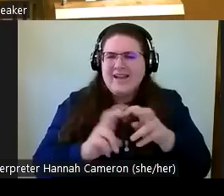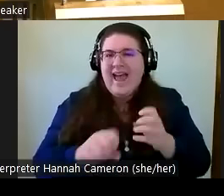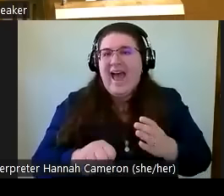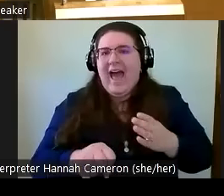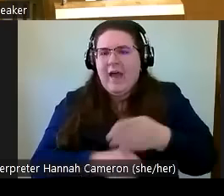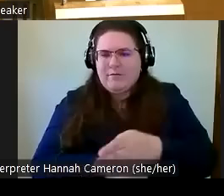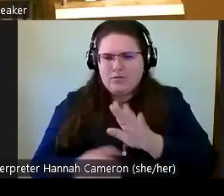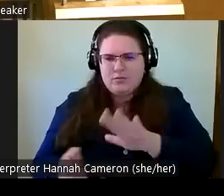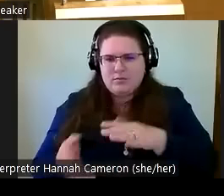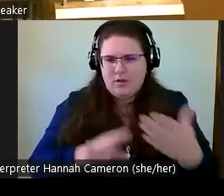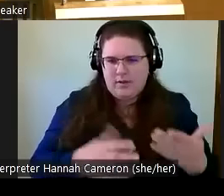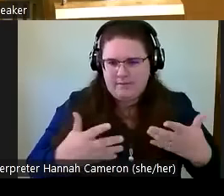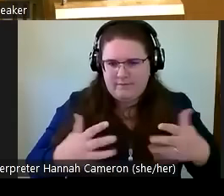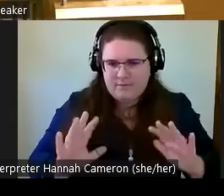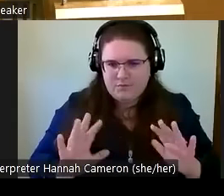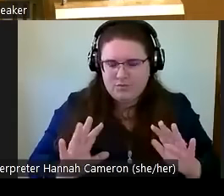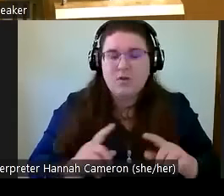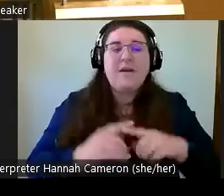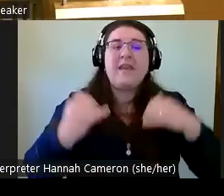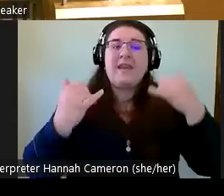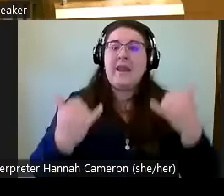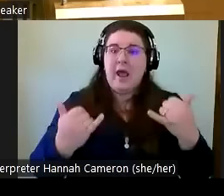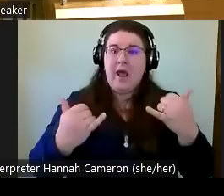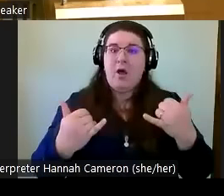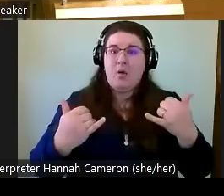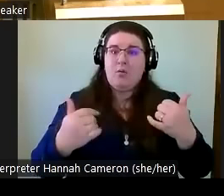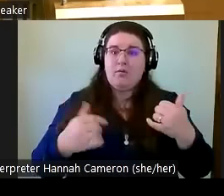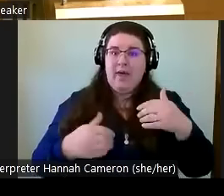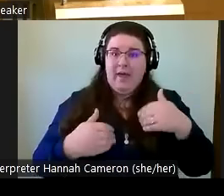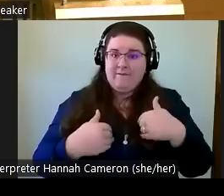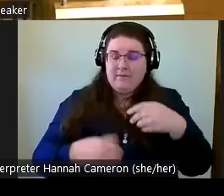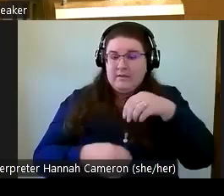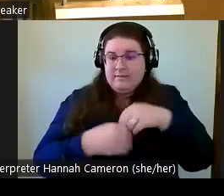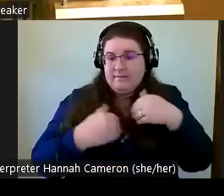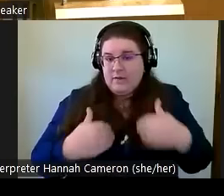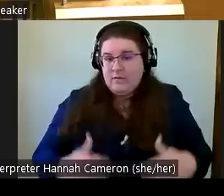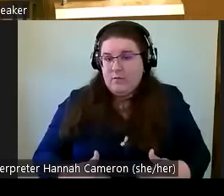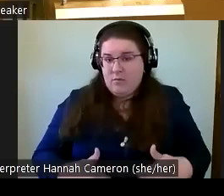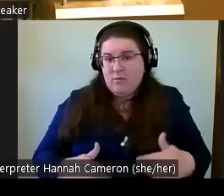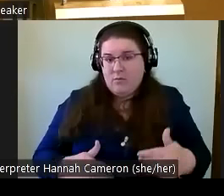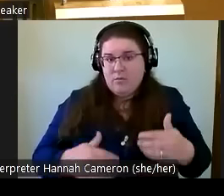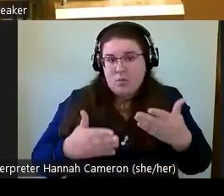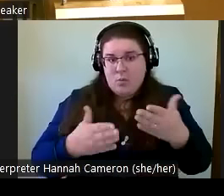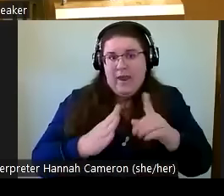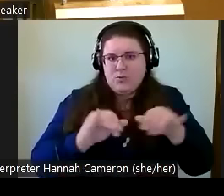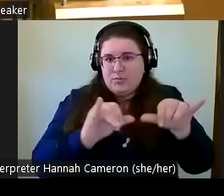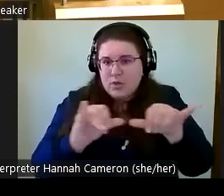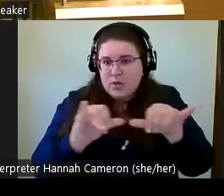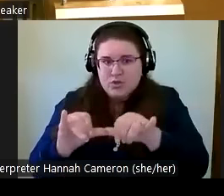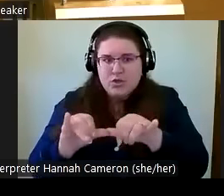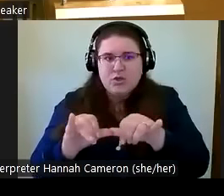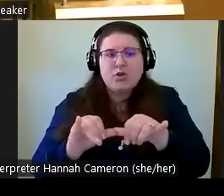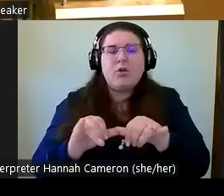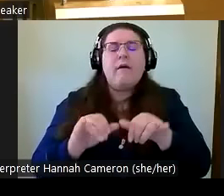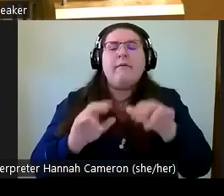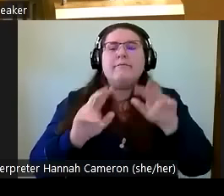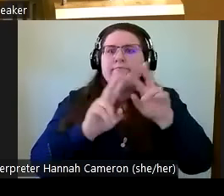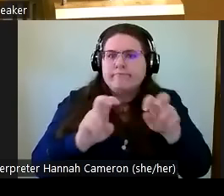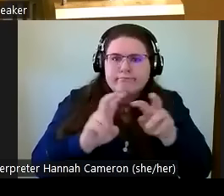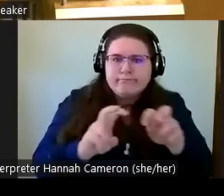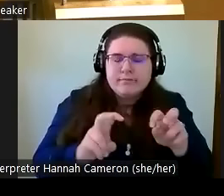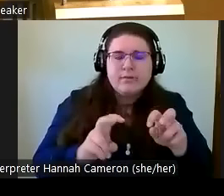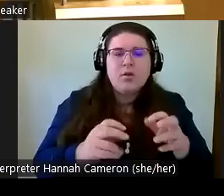measures. And so definitions of disease are changing to incorporate underlying biological process, regardless of